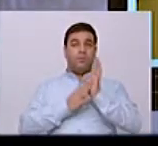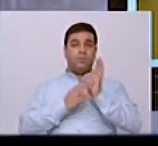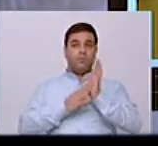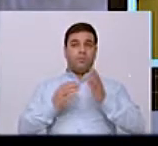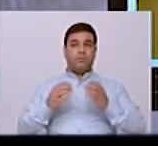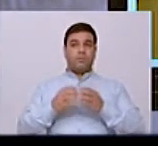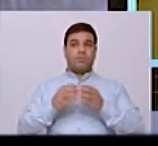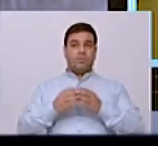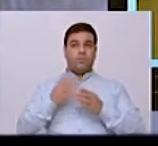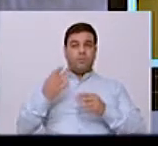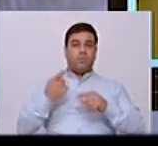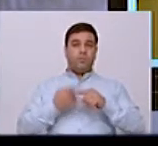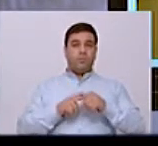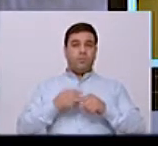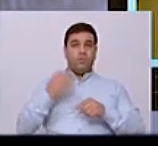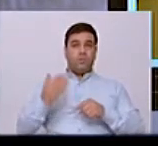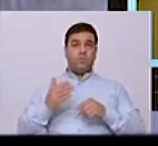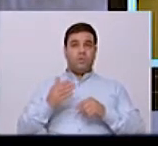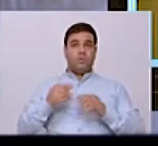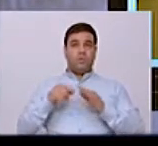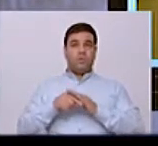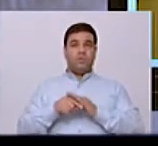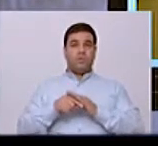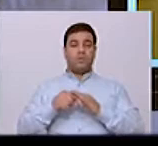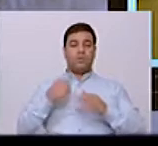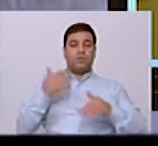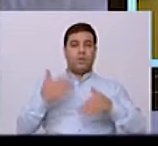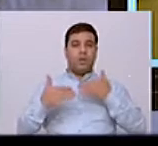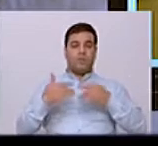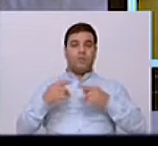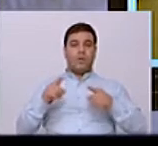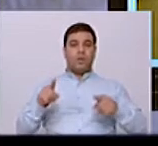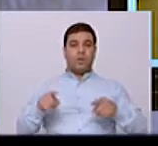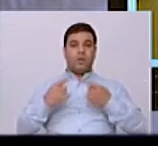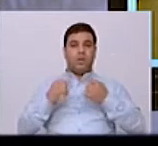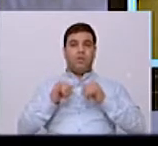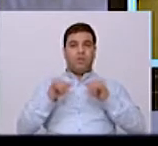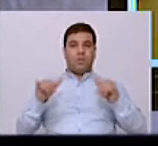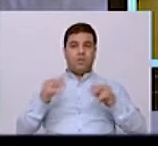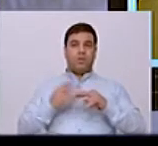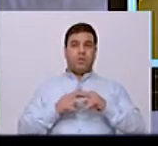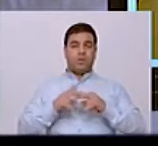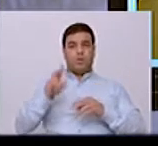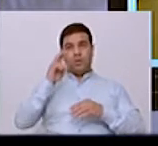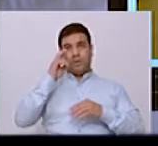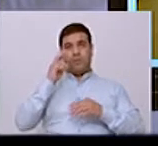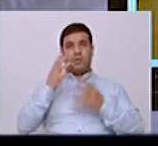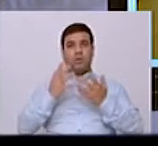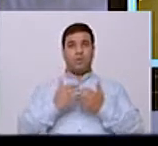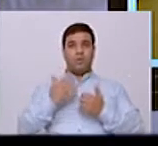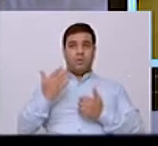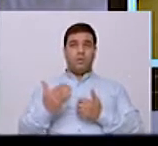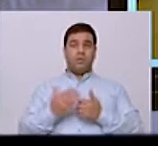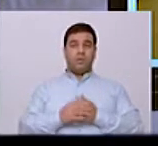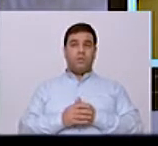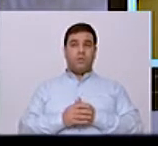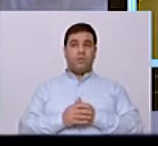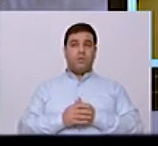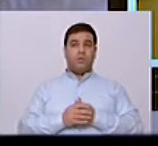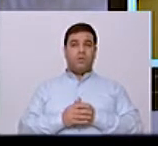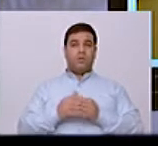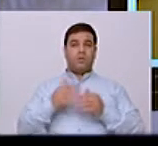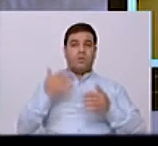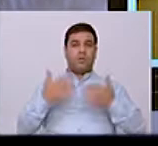9-guruh, ya'ni bular sust rivojlanayotgan agrar industrial davlatlar sanaladi. Xo'sh,